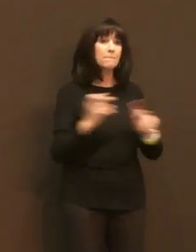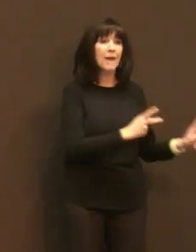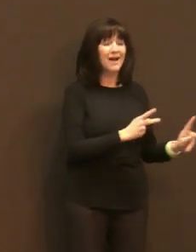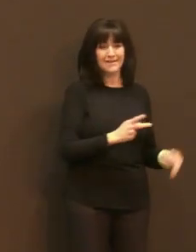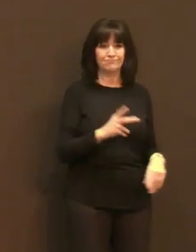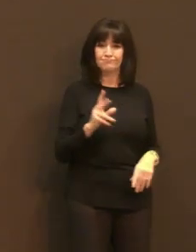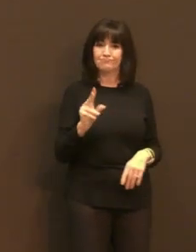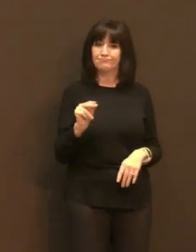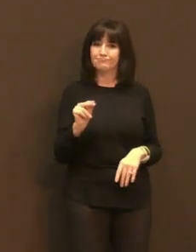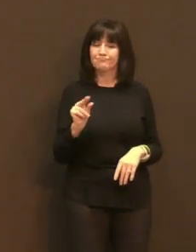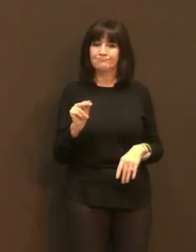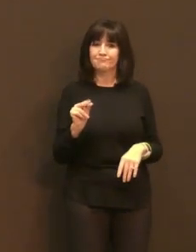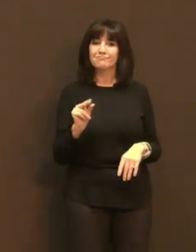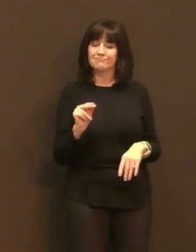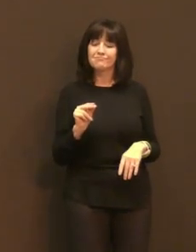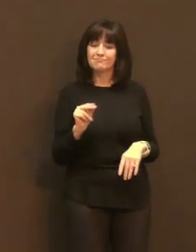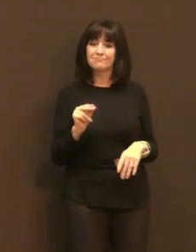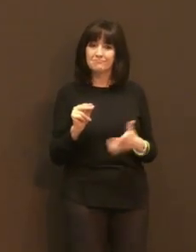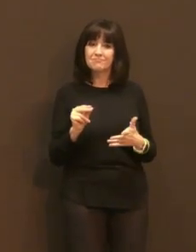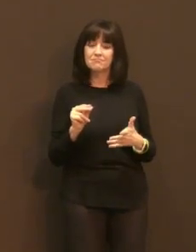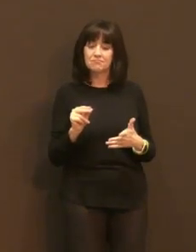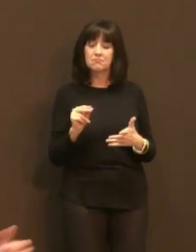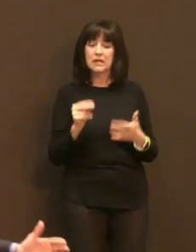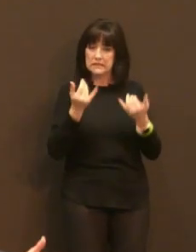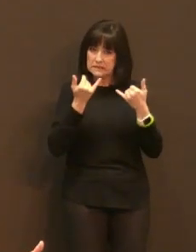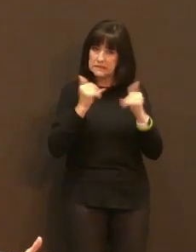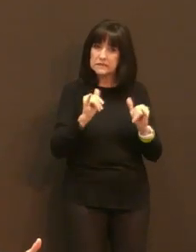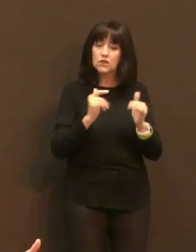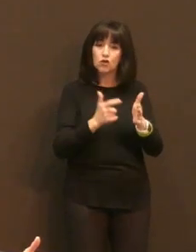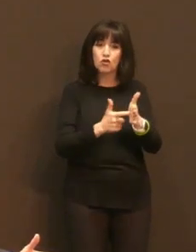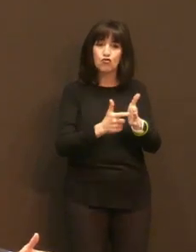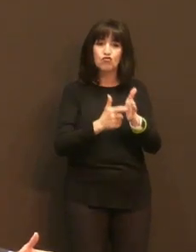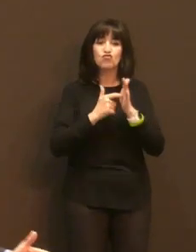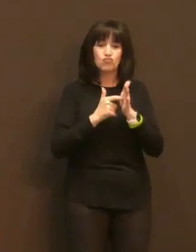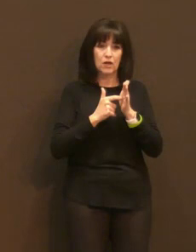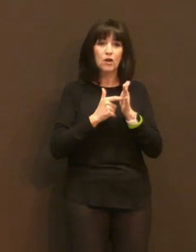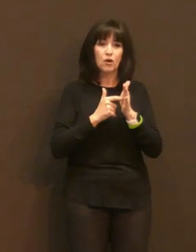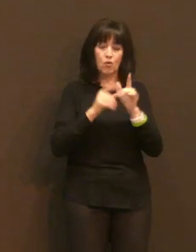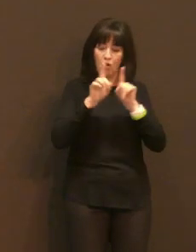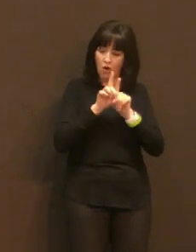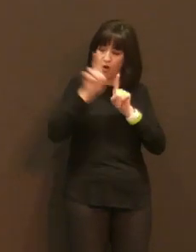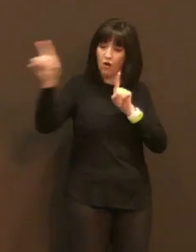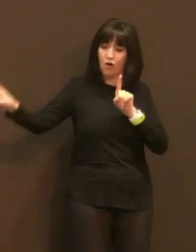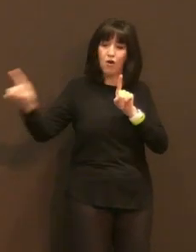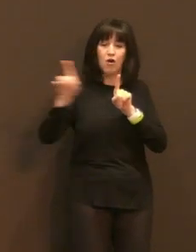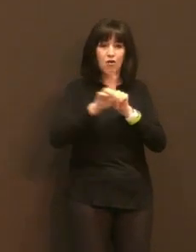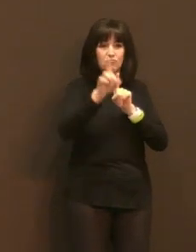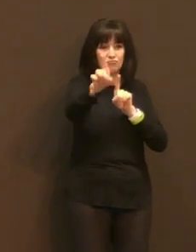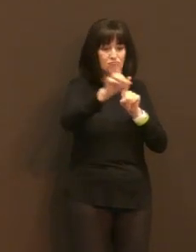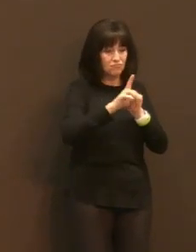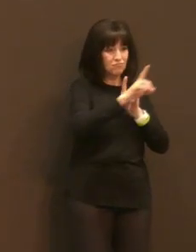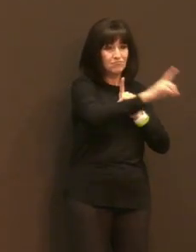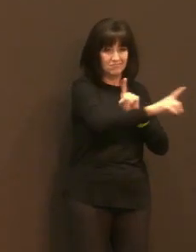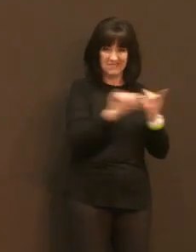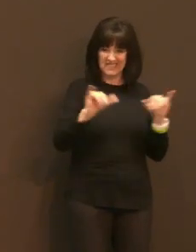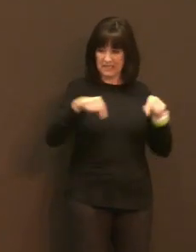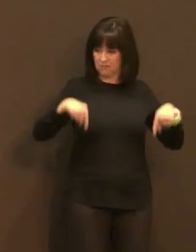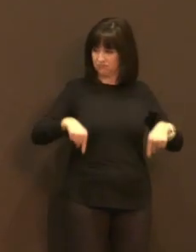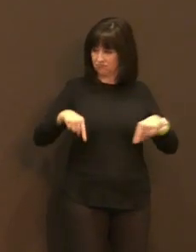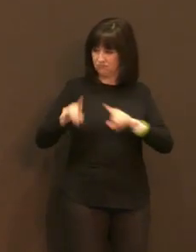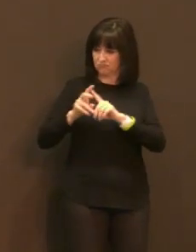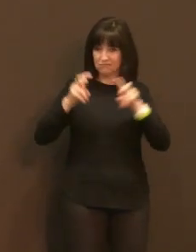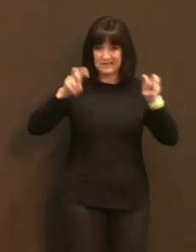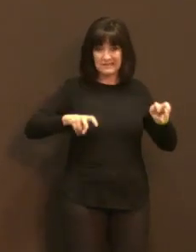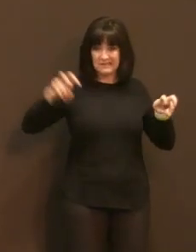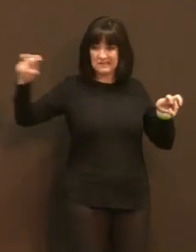social distancing, requiring at least 6 feet apart, as we have here on the stage, face coverings in public with advice around